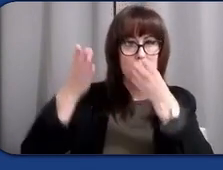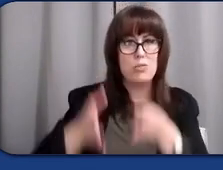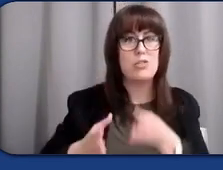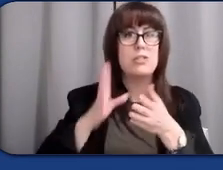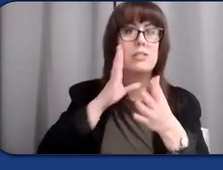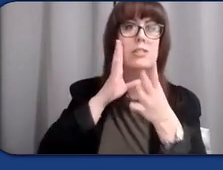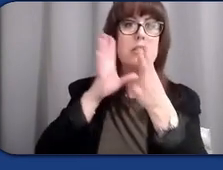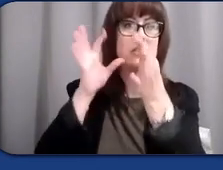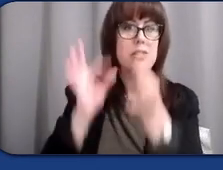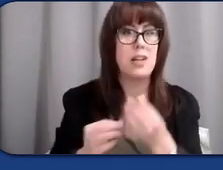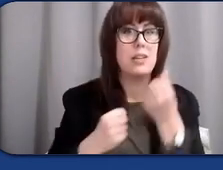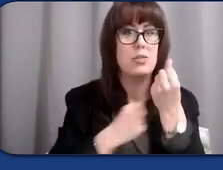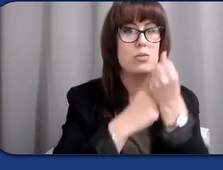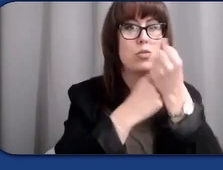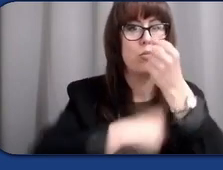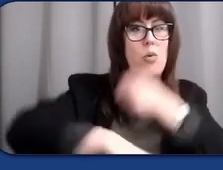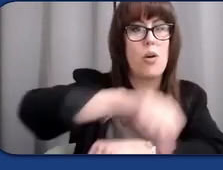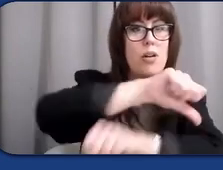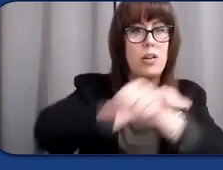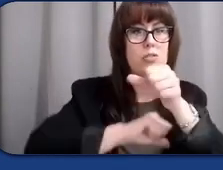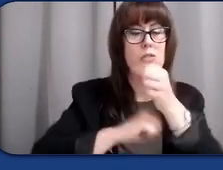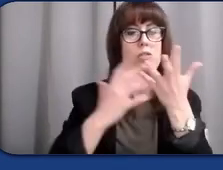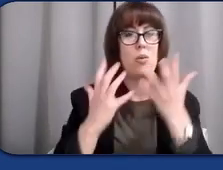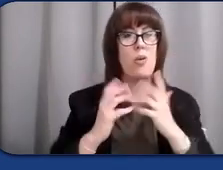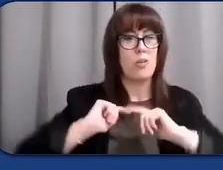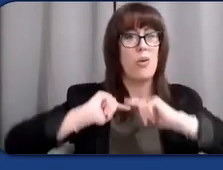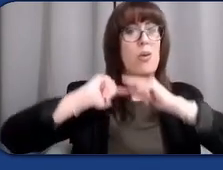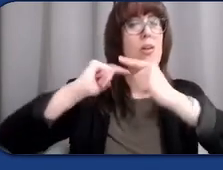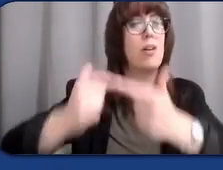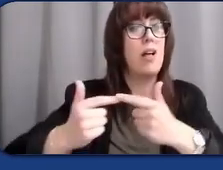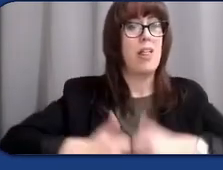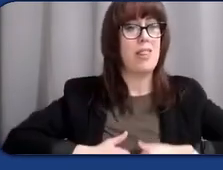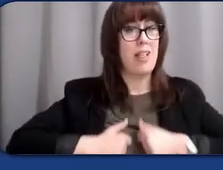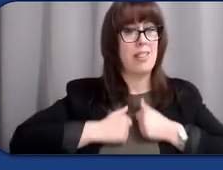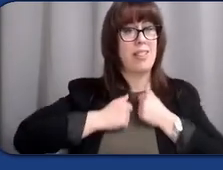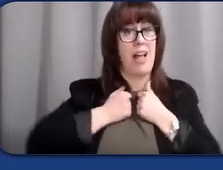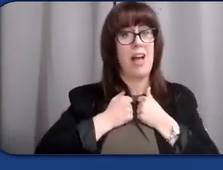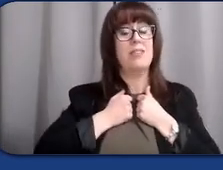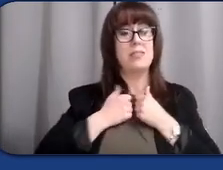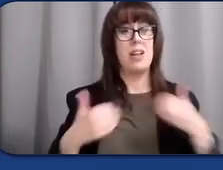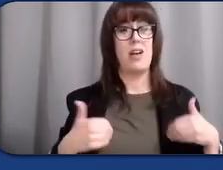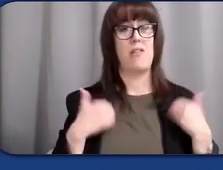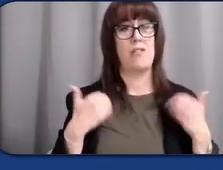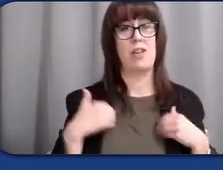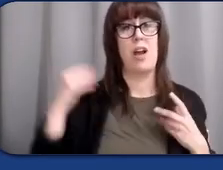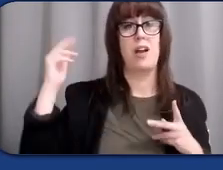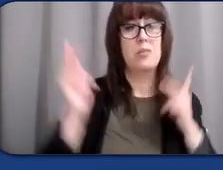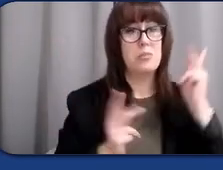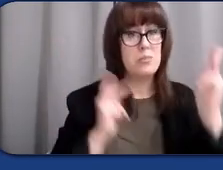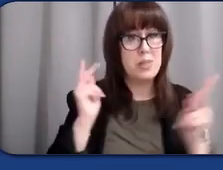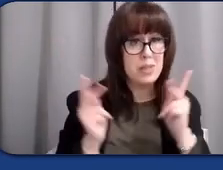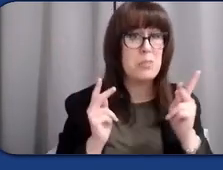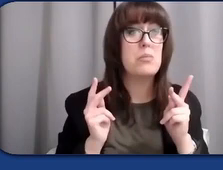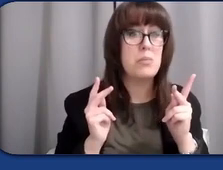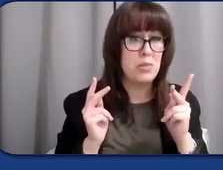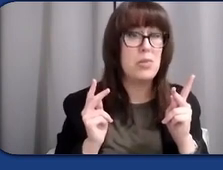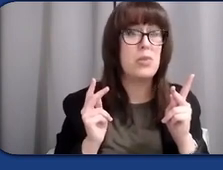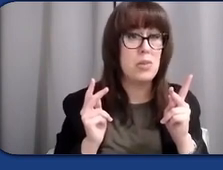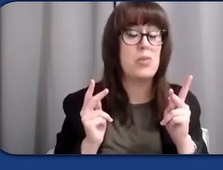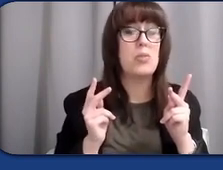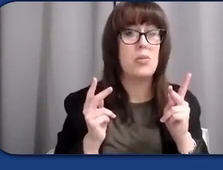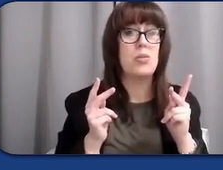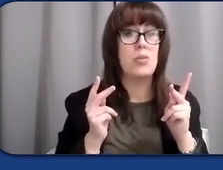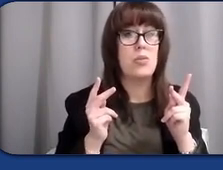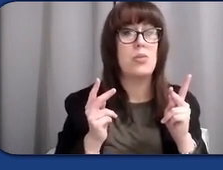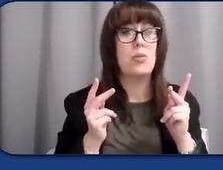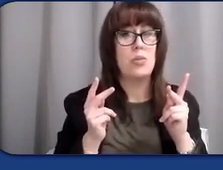imagination. So I will restore hope in the lives of the young people in the US and across the world to know